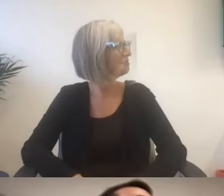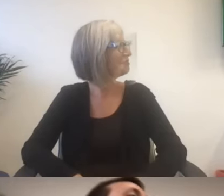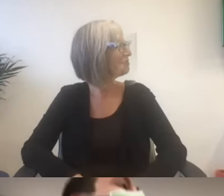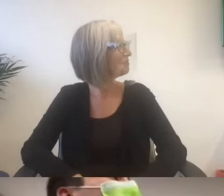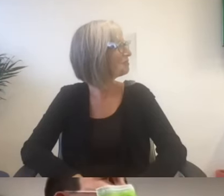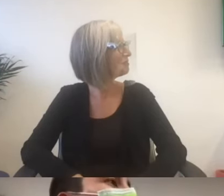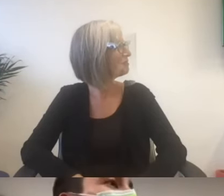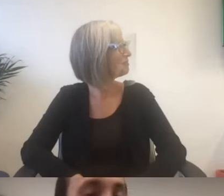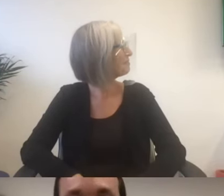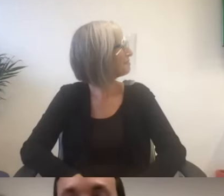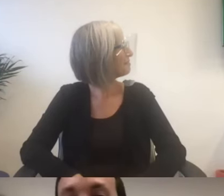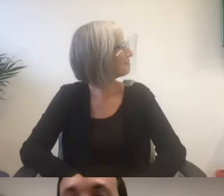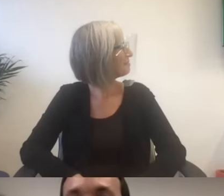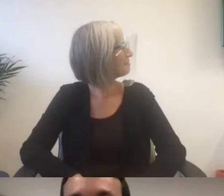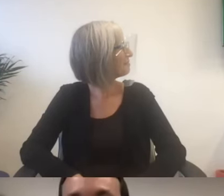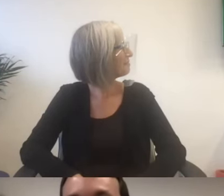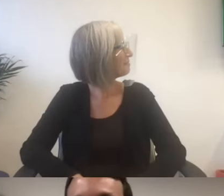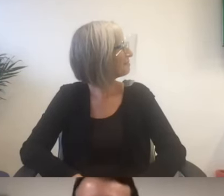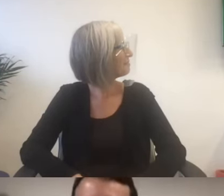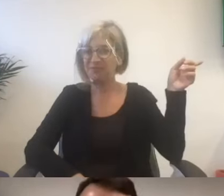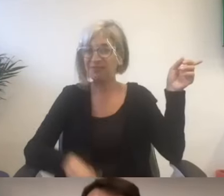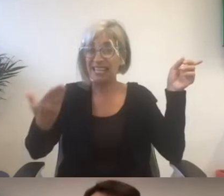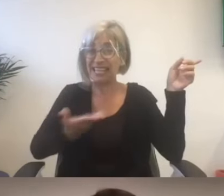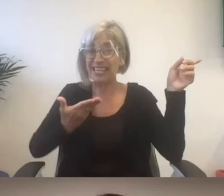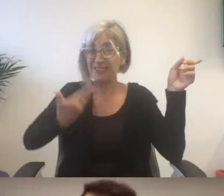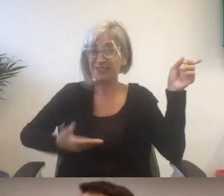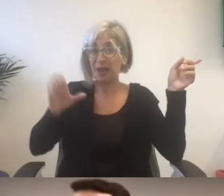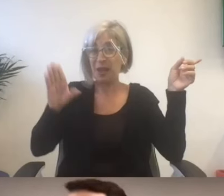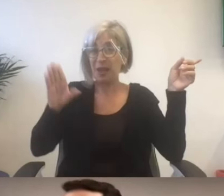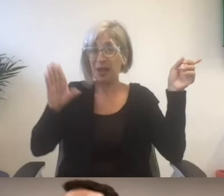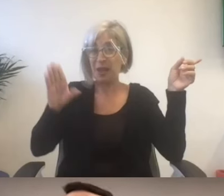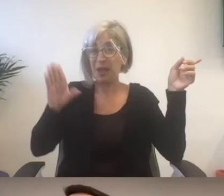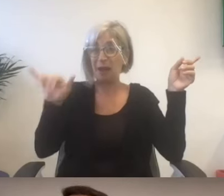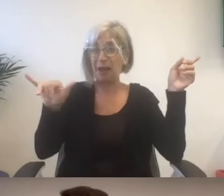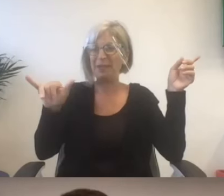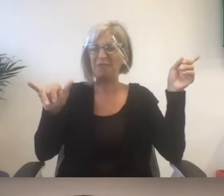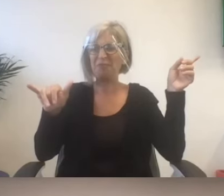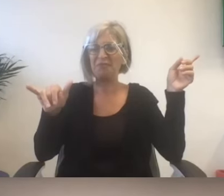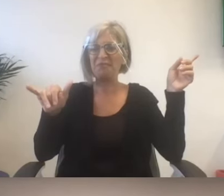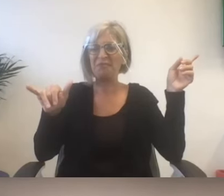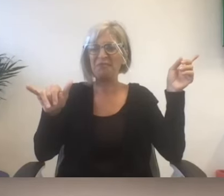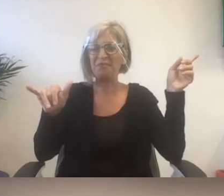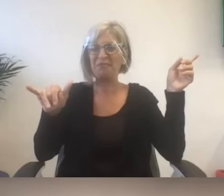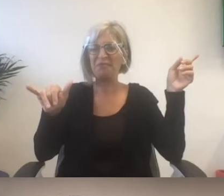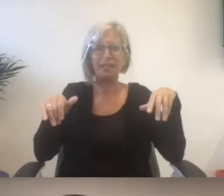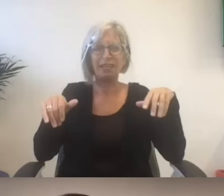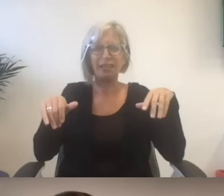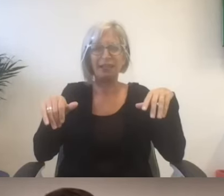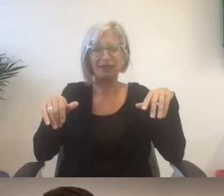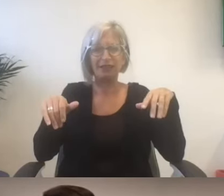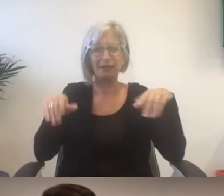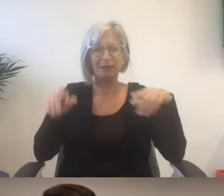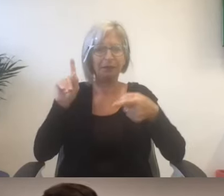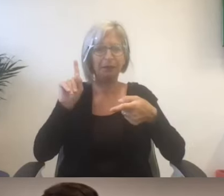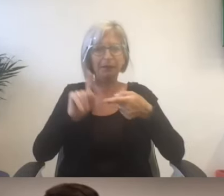Uh, all right, so yeah, here I am, Bobby. Most of you guys in here know me. I don't really even, I'm just gonna